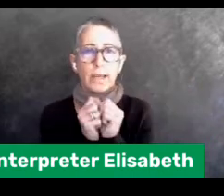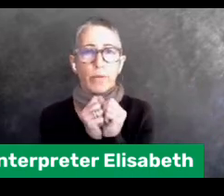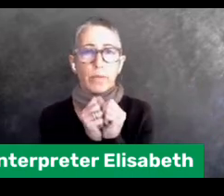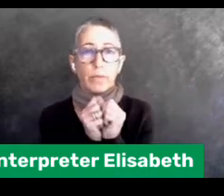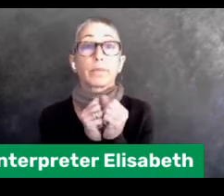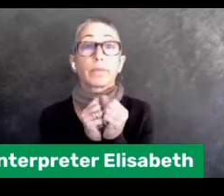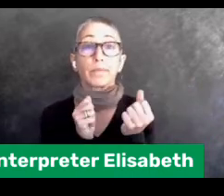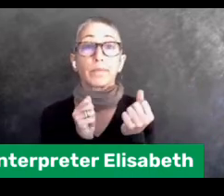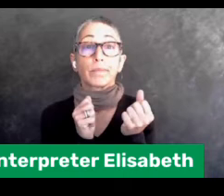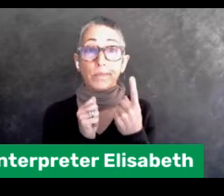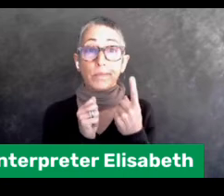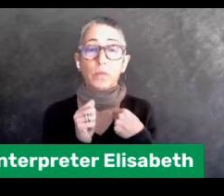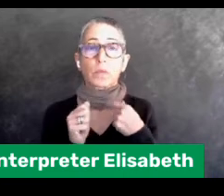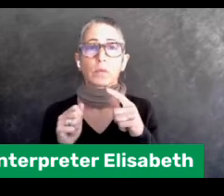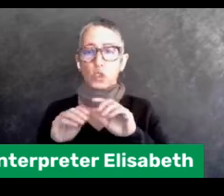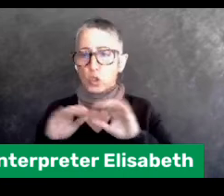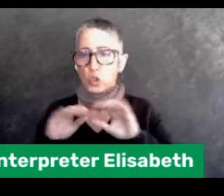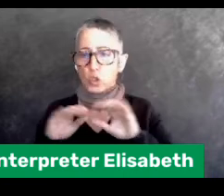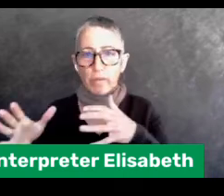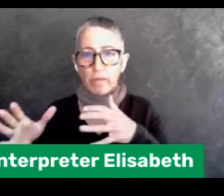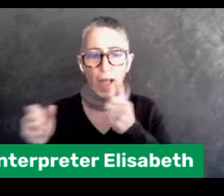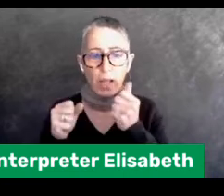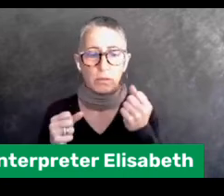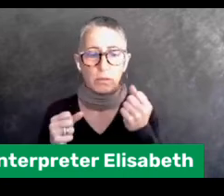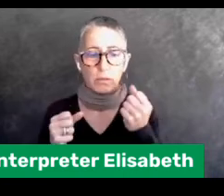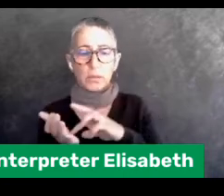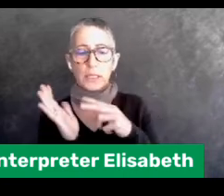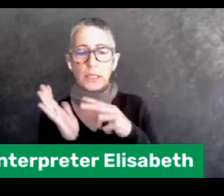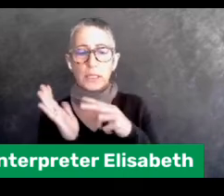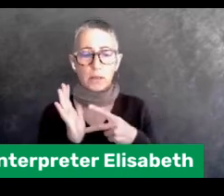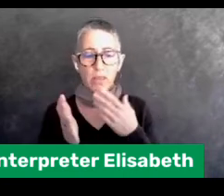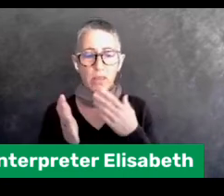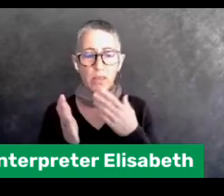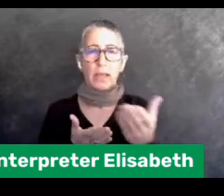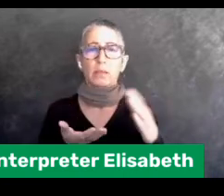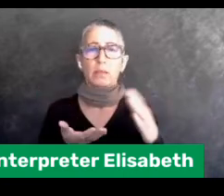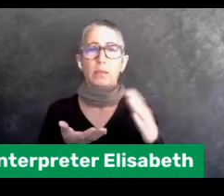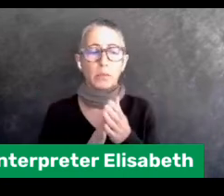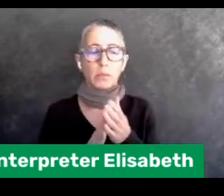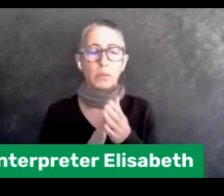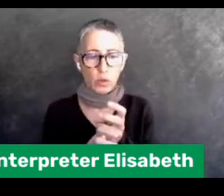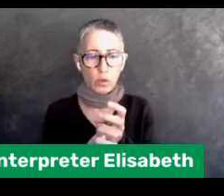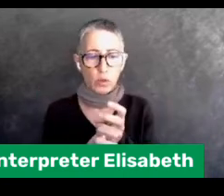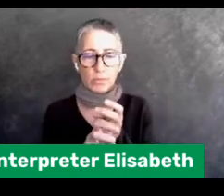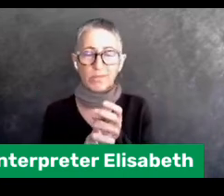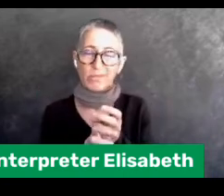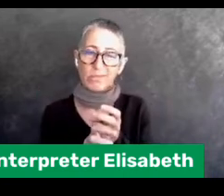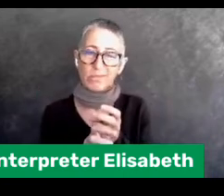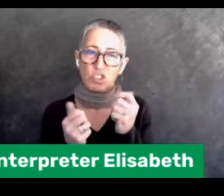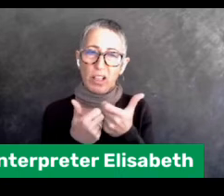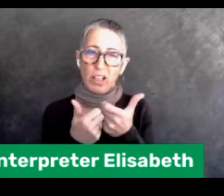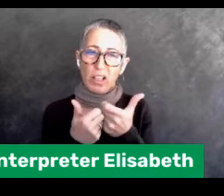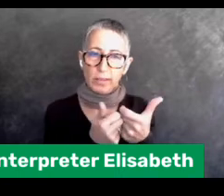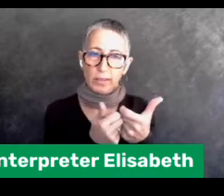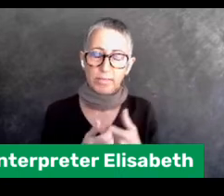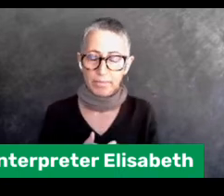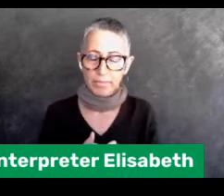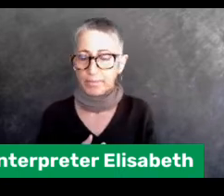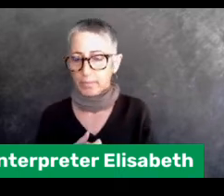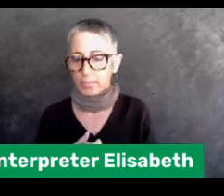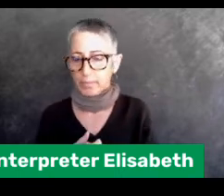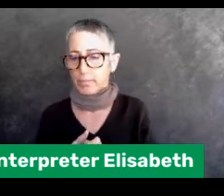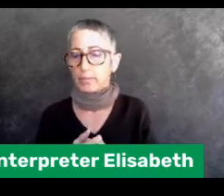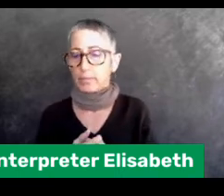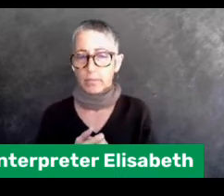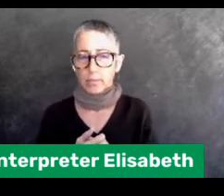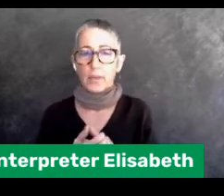that just makes things very difficult. And it's been a challenge. And lastly, there were